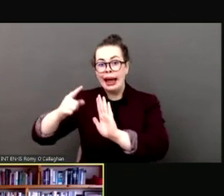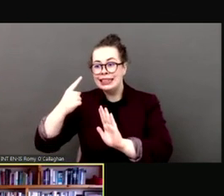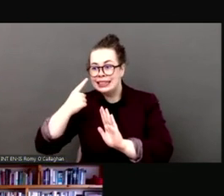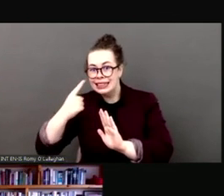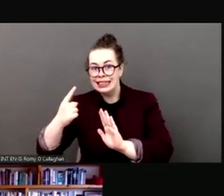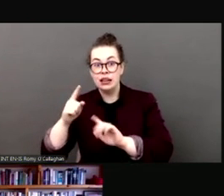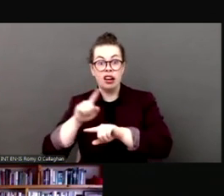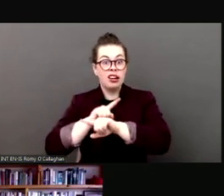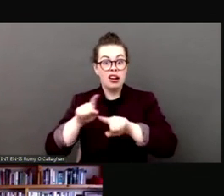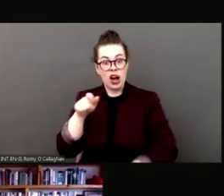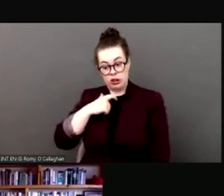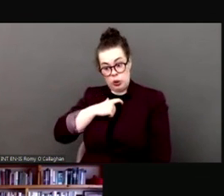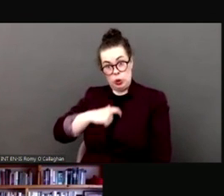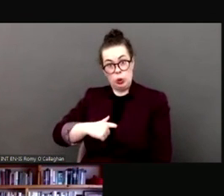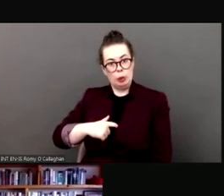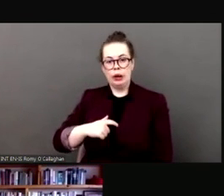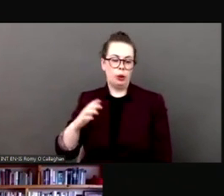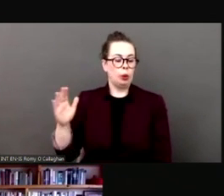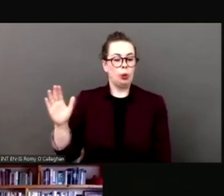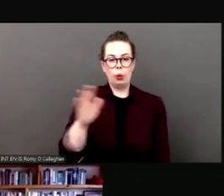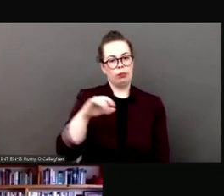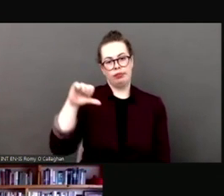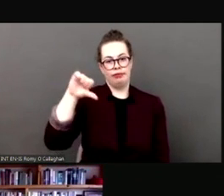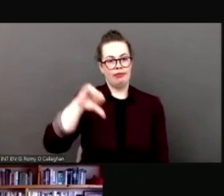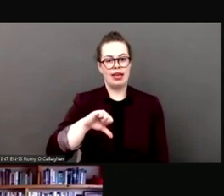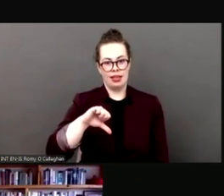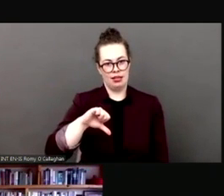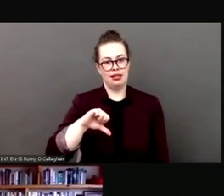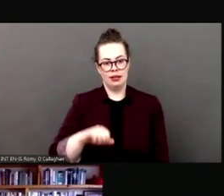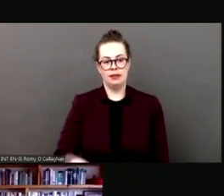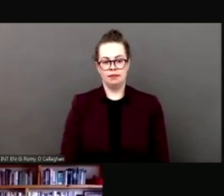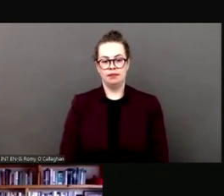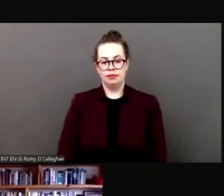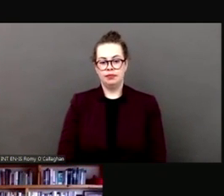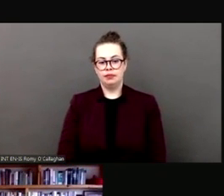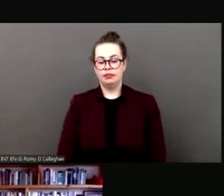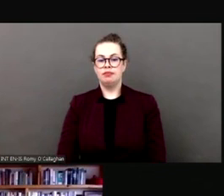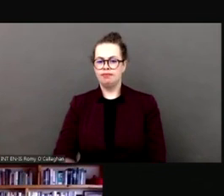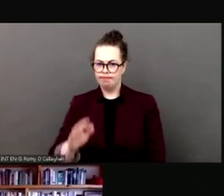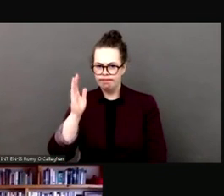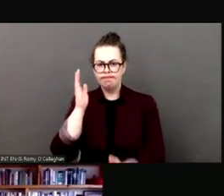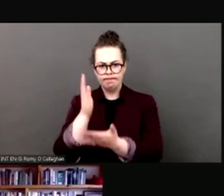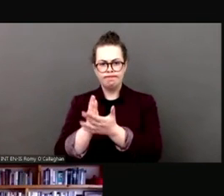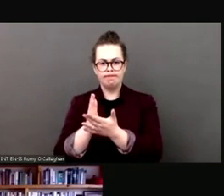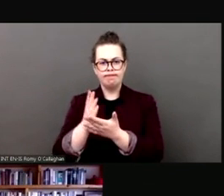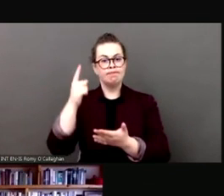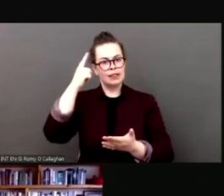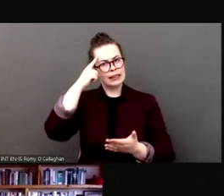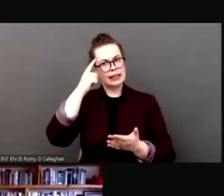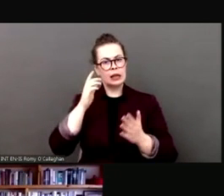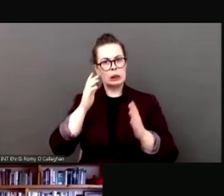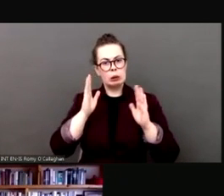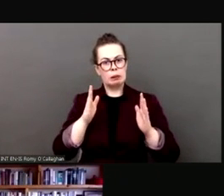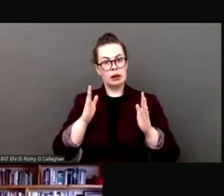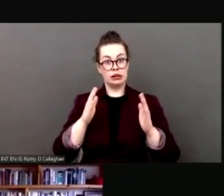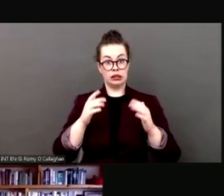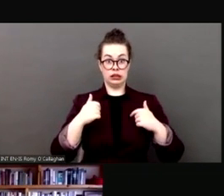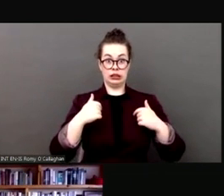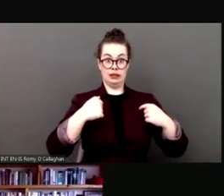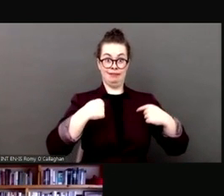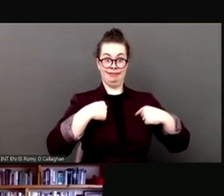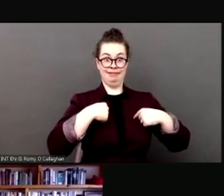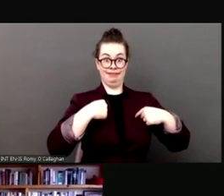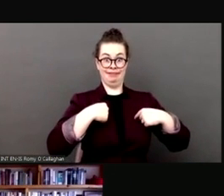Thanks, Jared. And if I can add to that, the centrality of rights holders indeed, and the need to involve them in all the